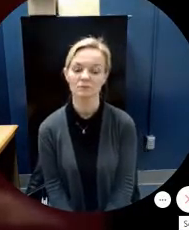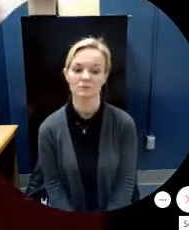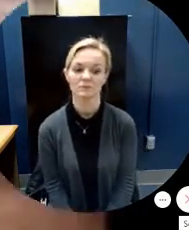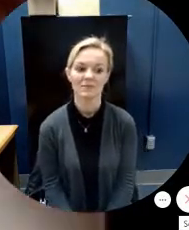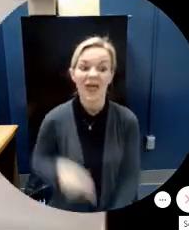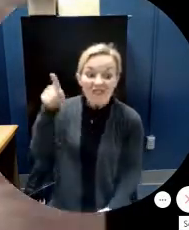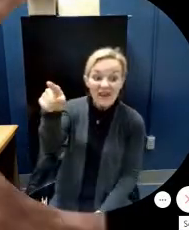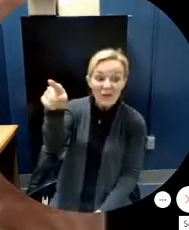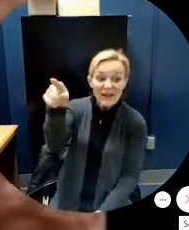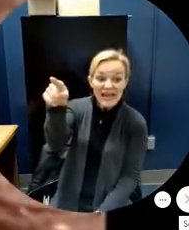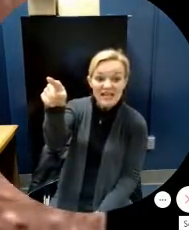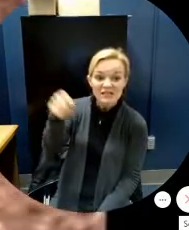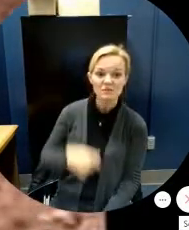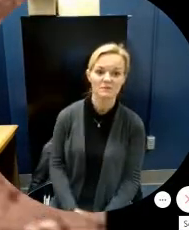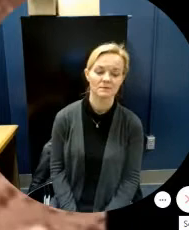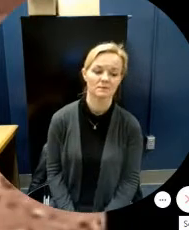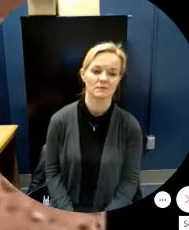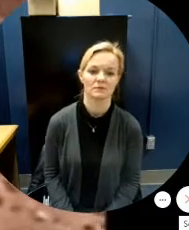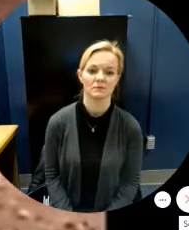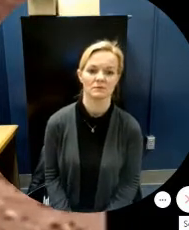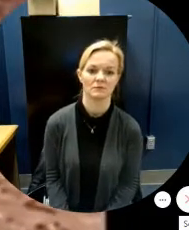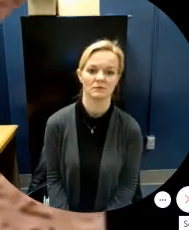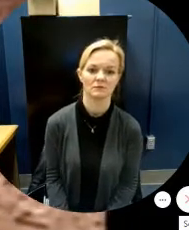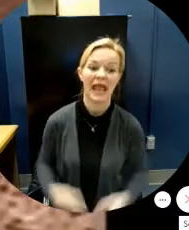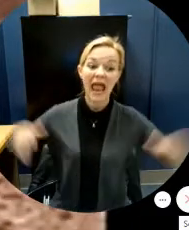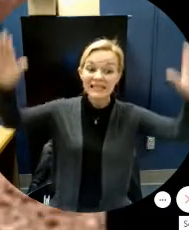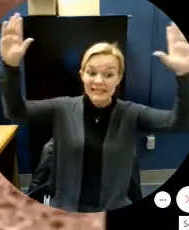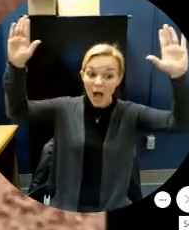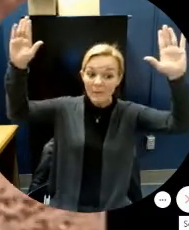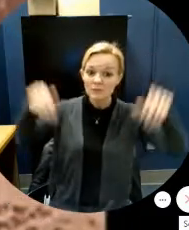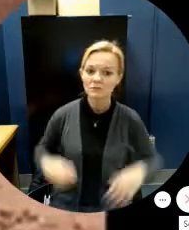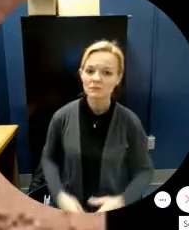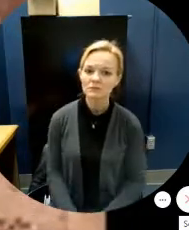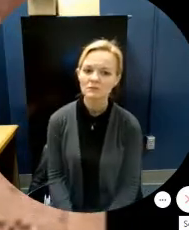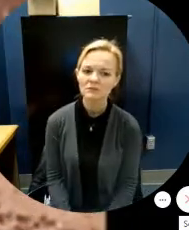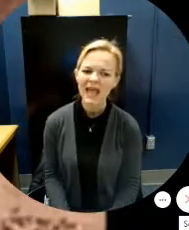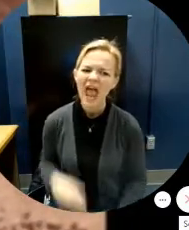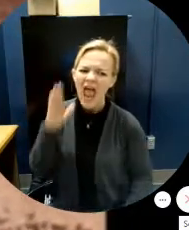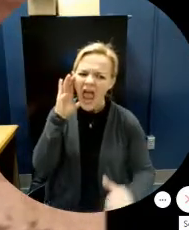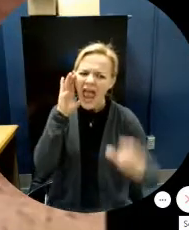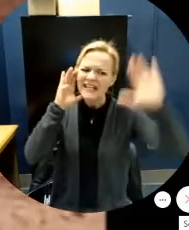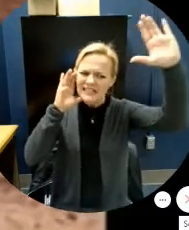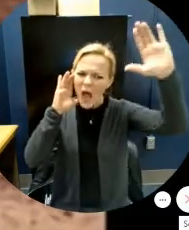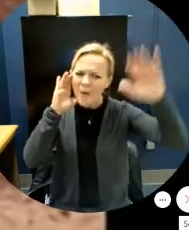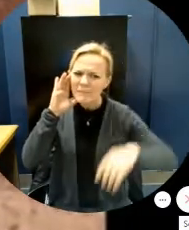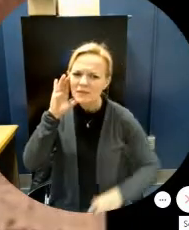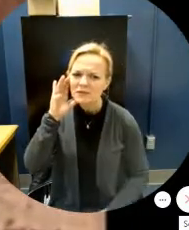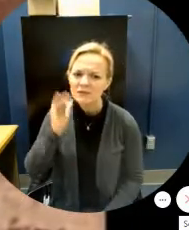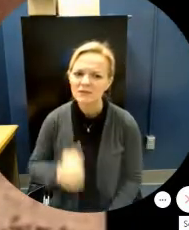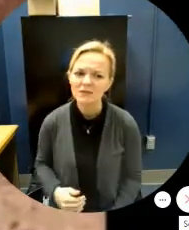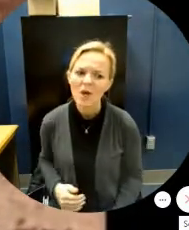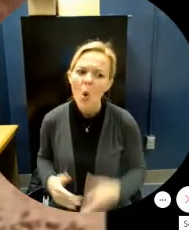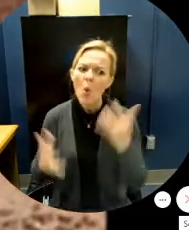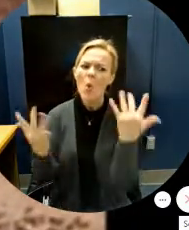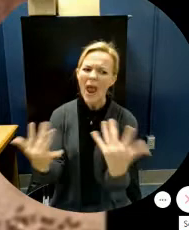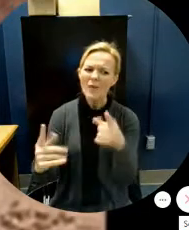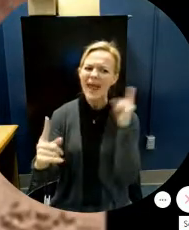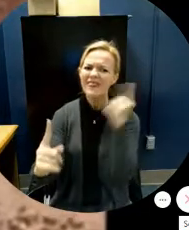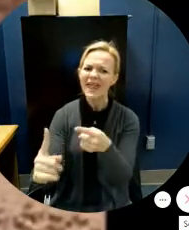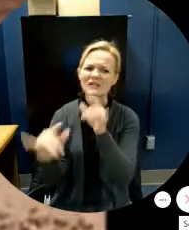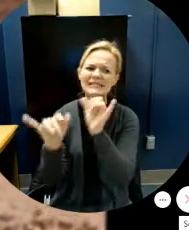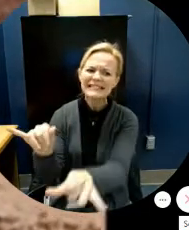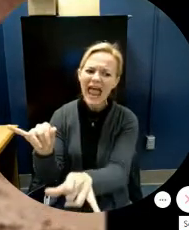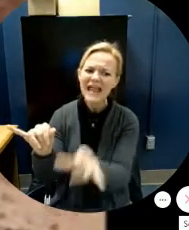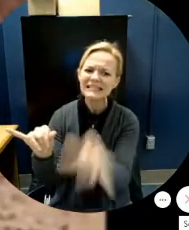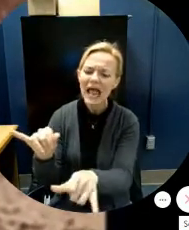There he is on the track. Get your hands up! Get your hands up! Hold it right there!